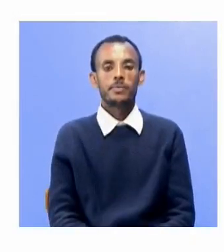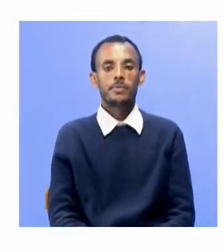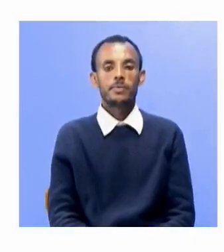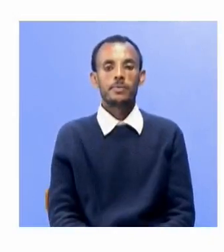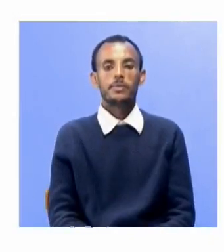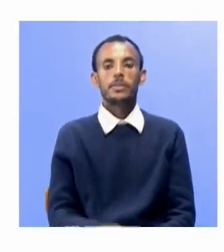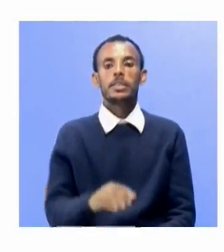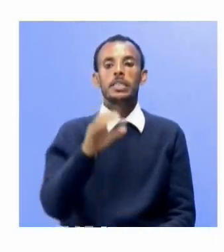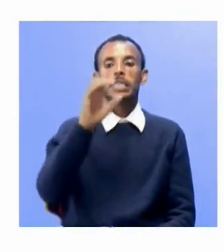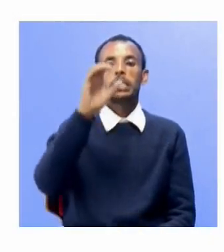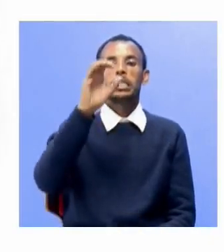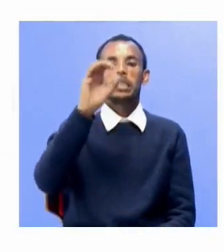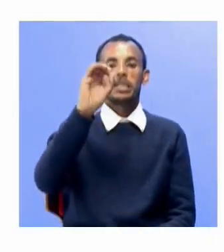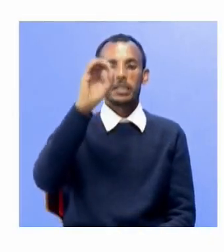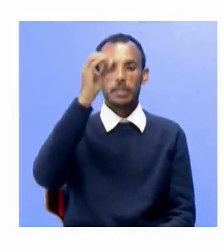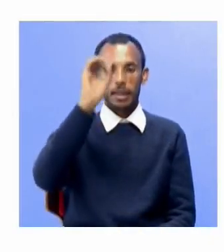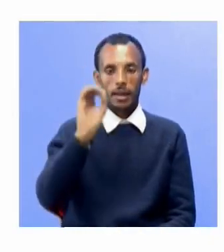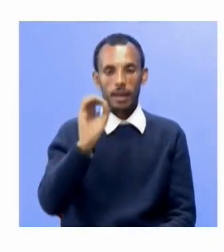in degree centigrade.